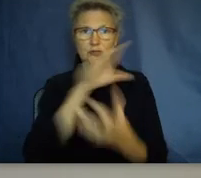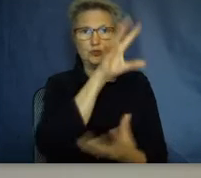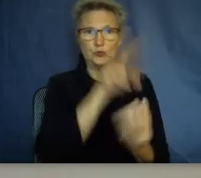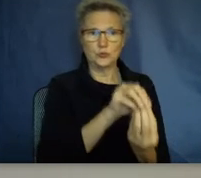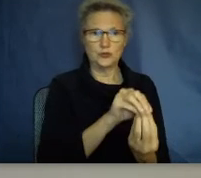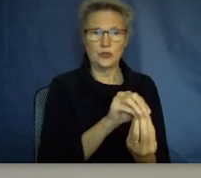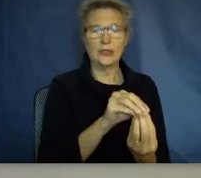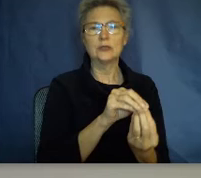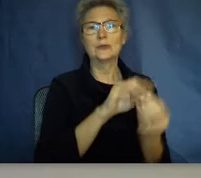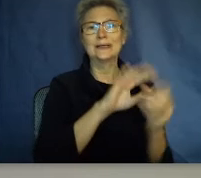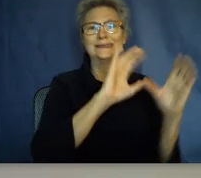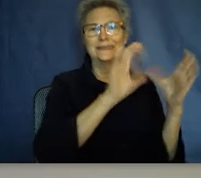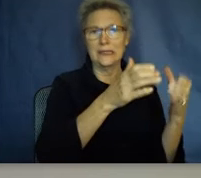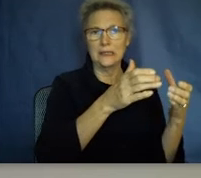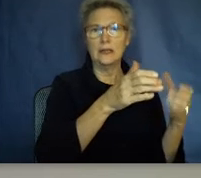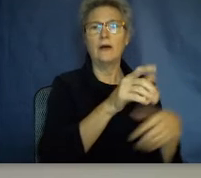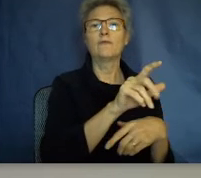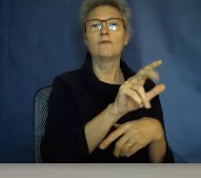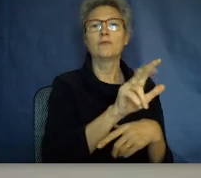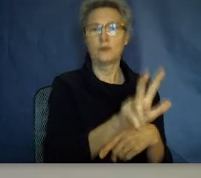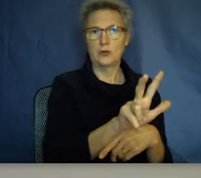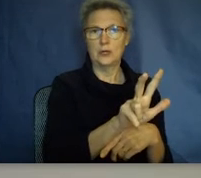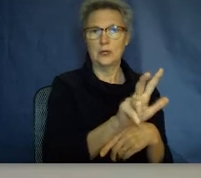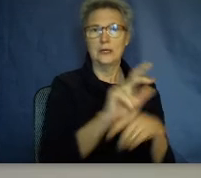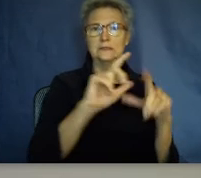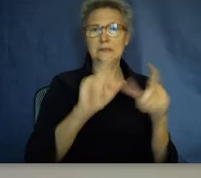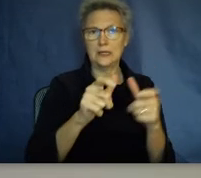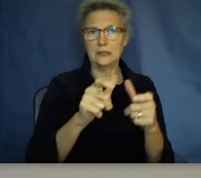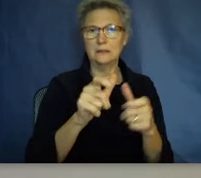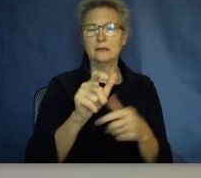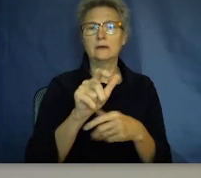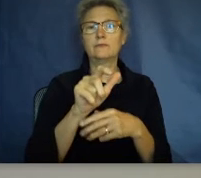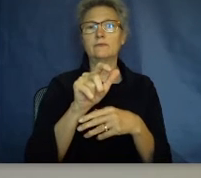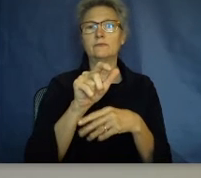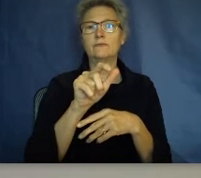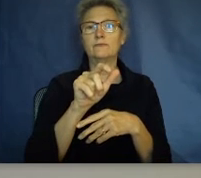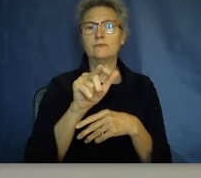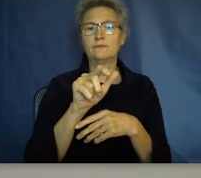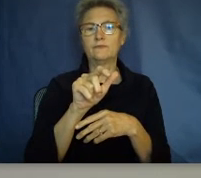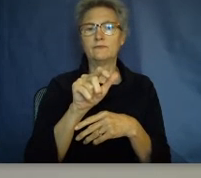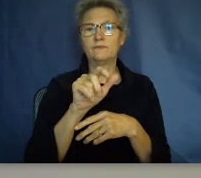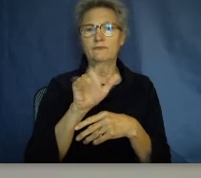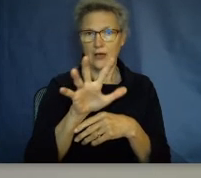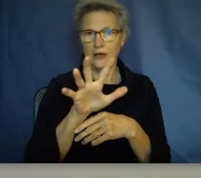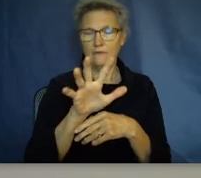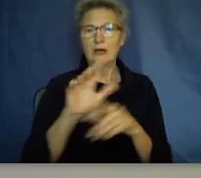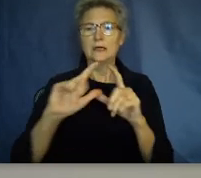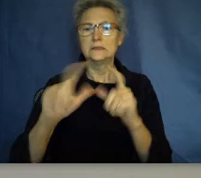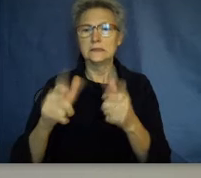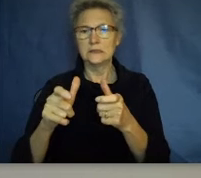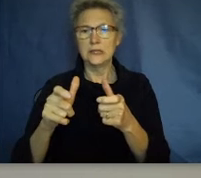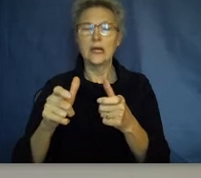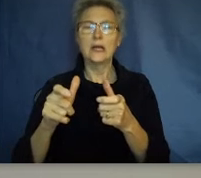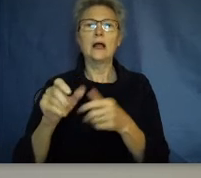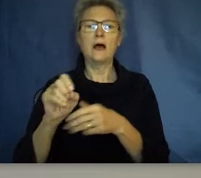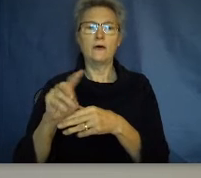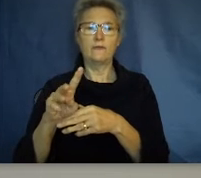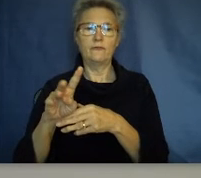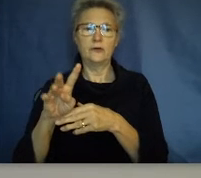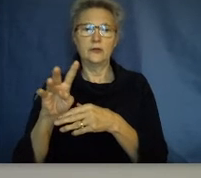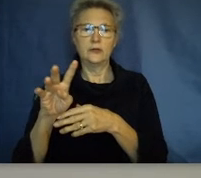a set of 3, a set of 5, a